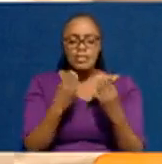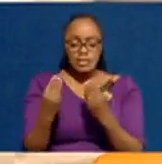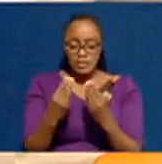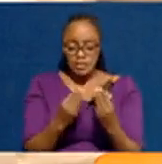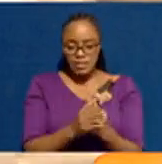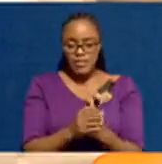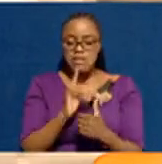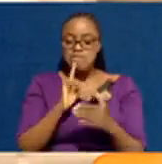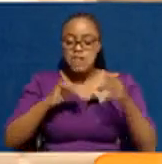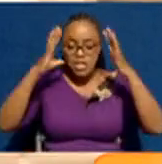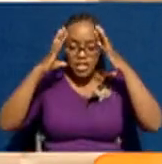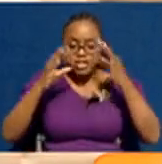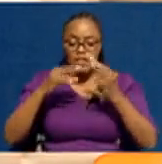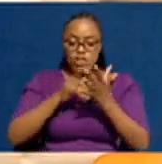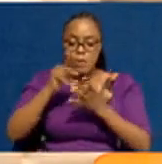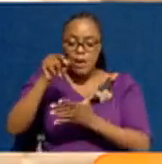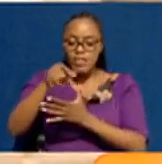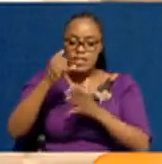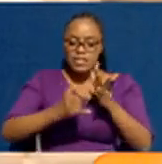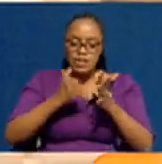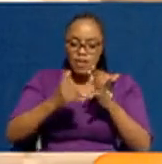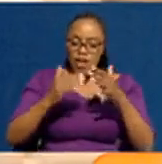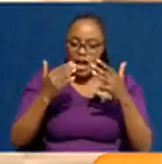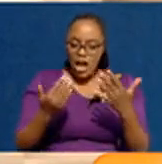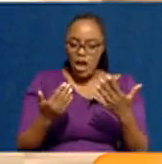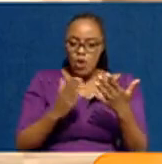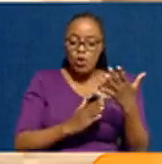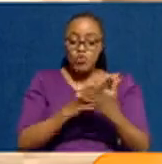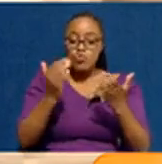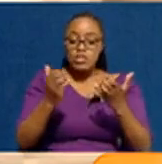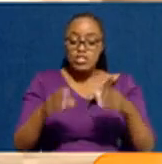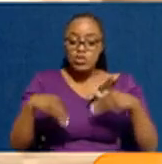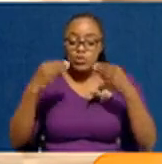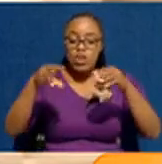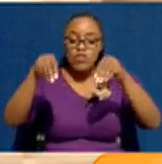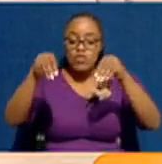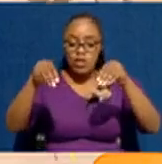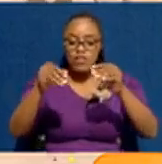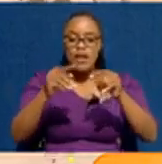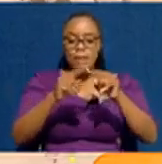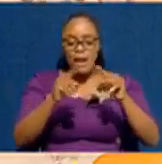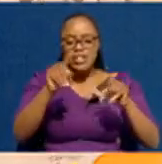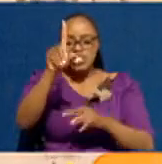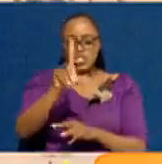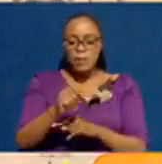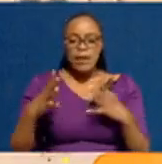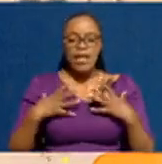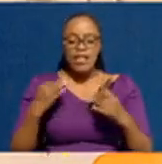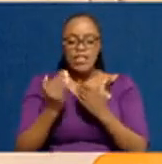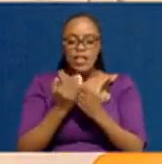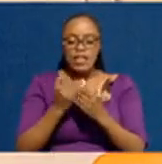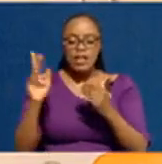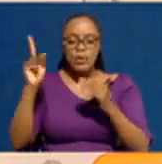Mugenda says the decision to acquire the machine was informed by the need to provide quality yet affordable healthcare to Kenyans